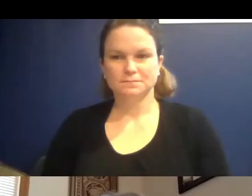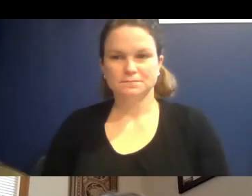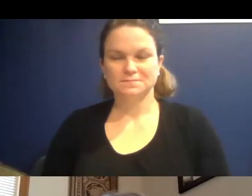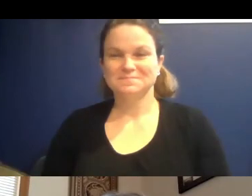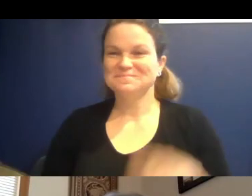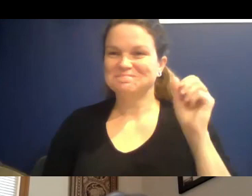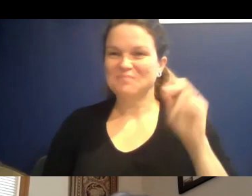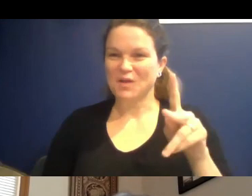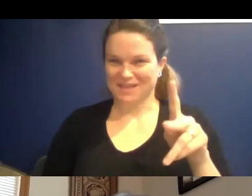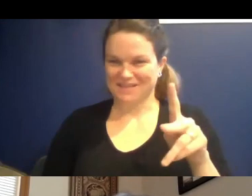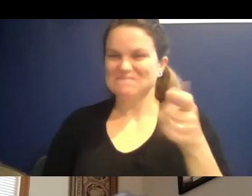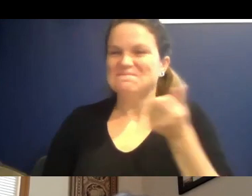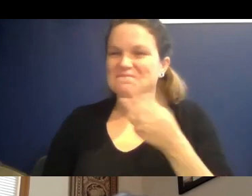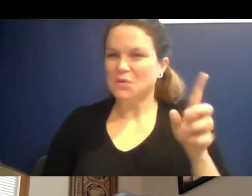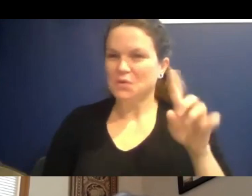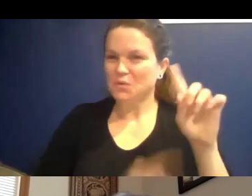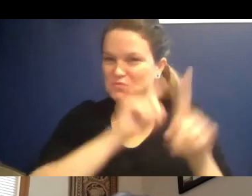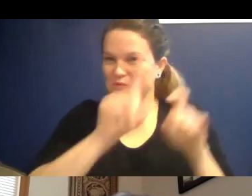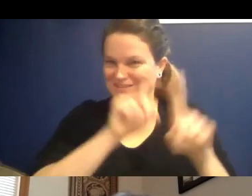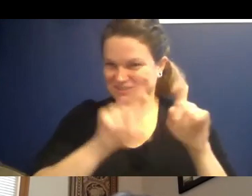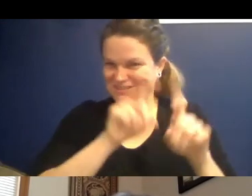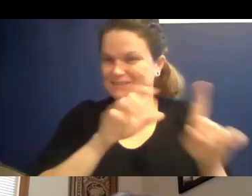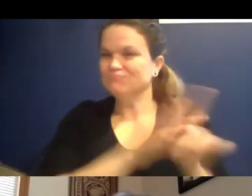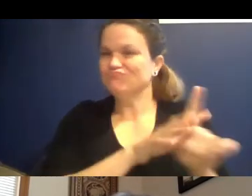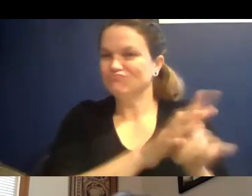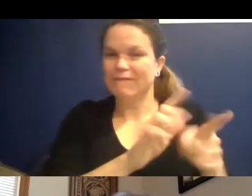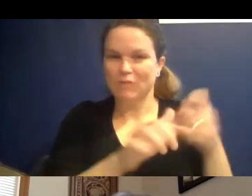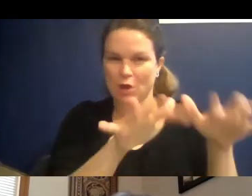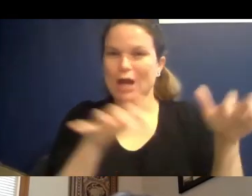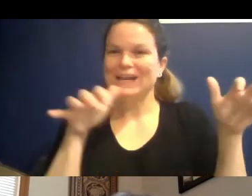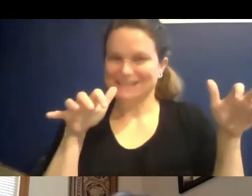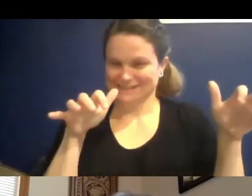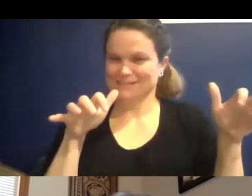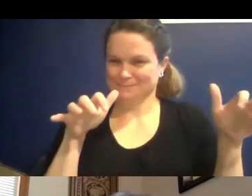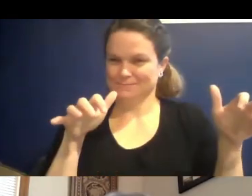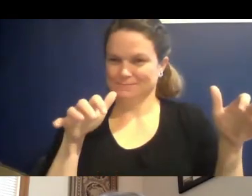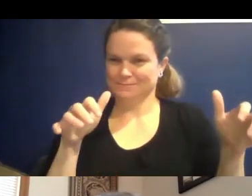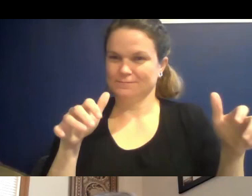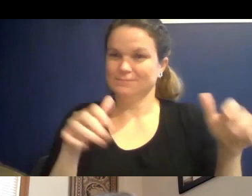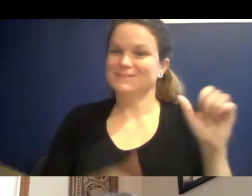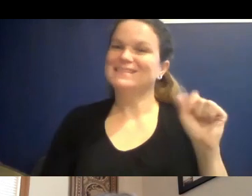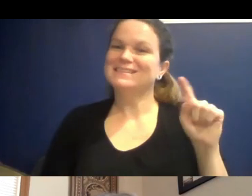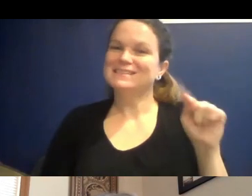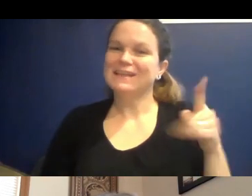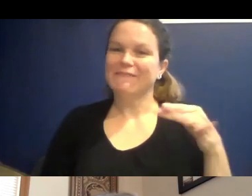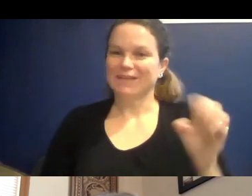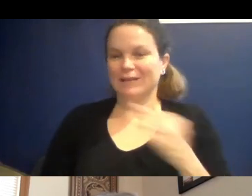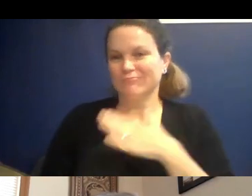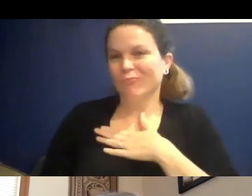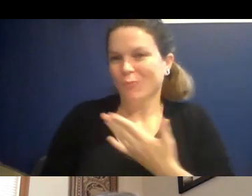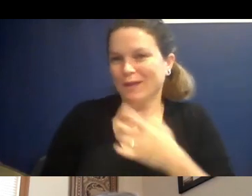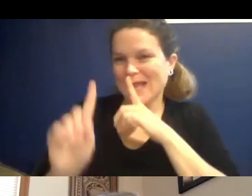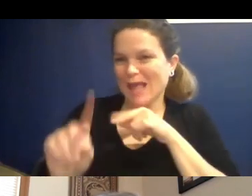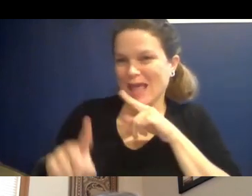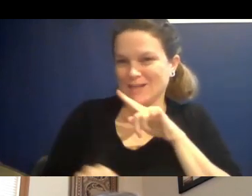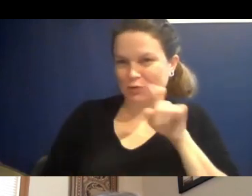we have had some questions that have come up from the audience. So Stephanie is going to be gracious and answer those